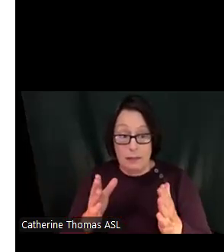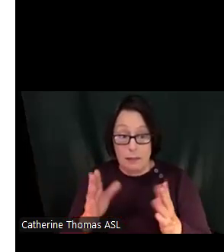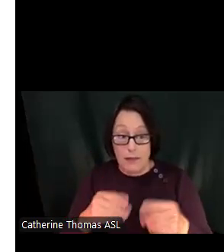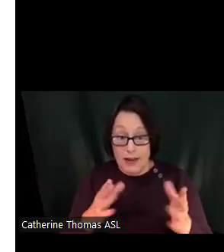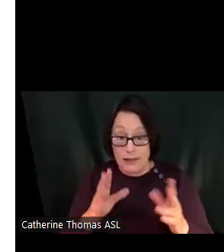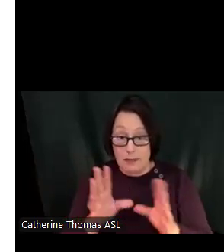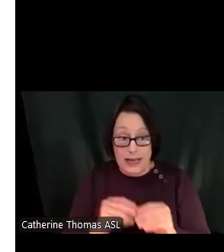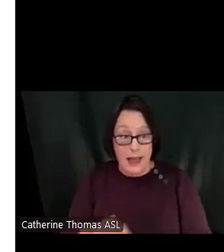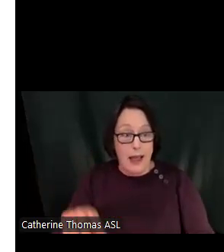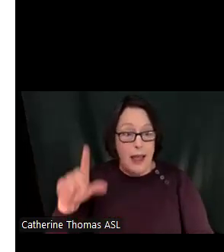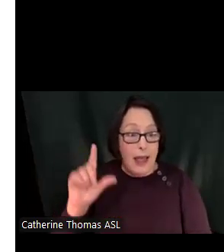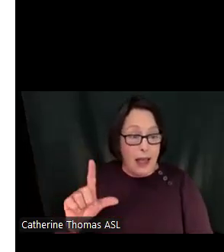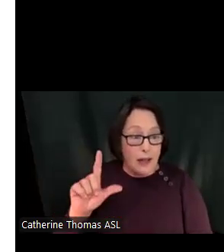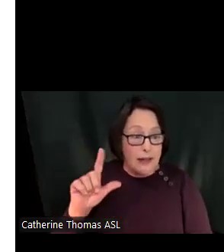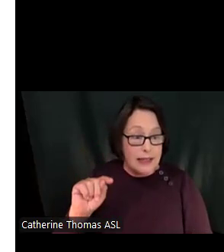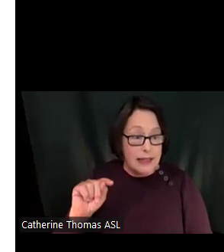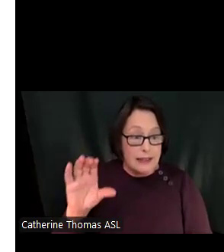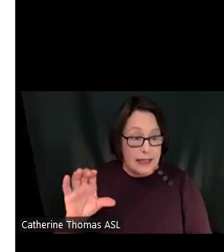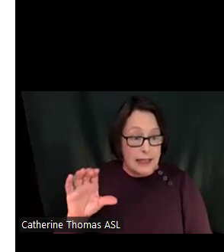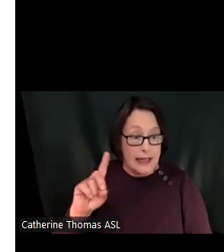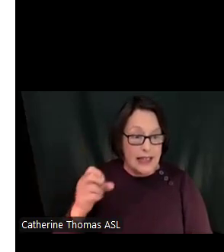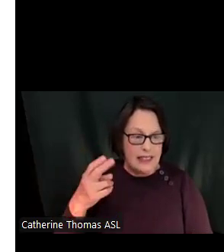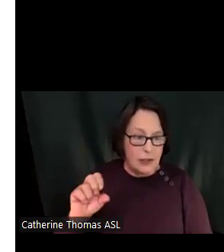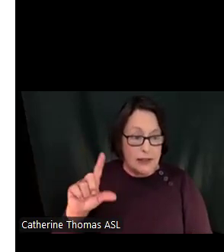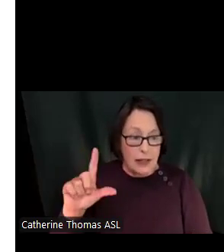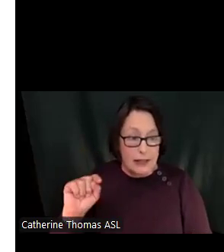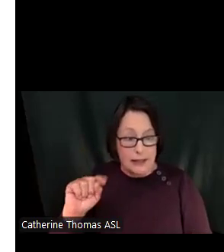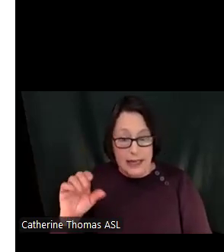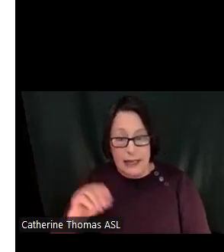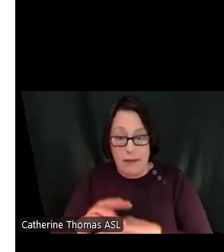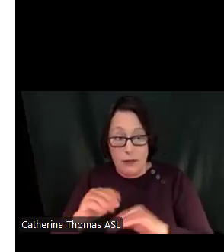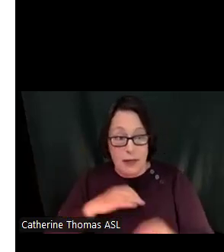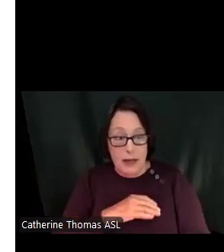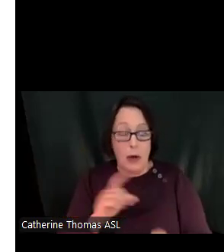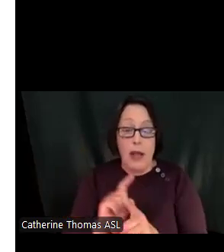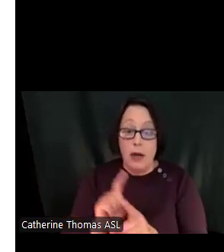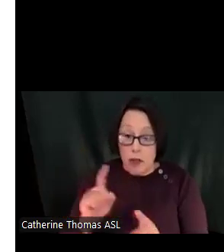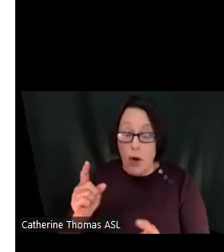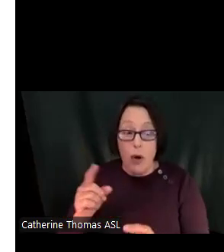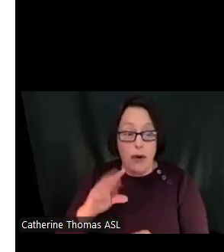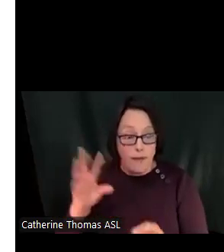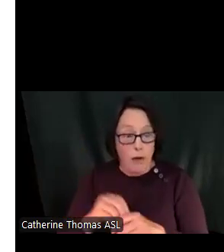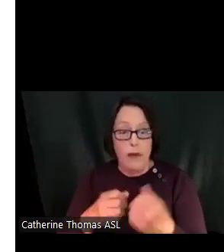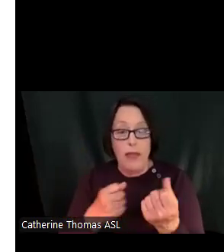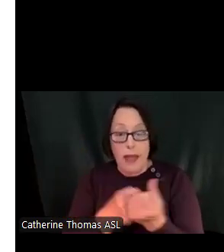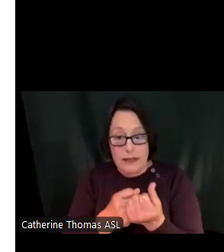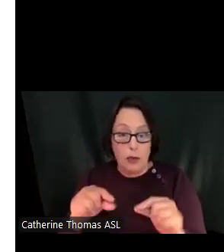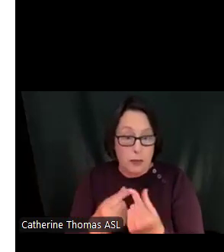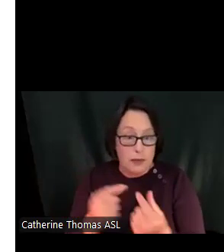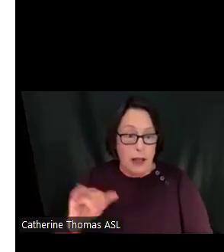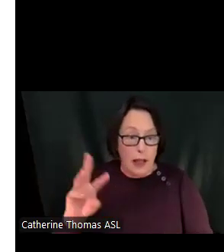DSHS LTC Advisory Committee. We also regularly participate in advocacy work groups such as